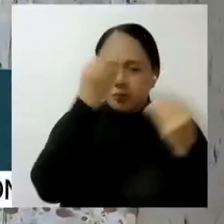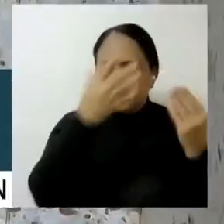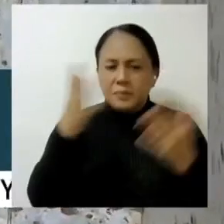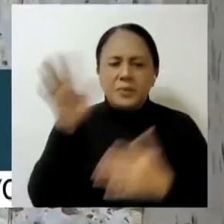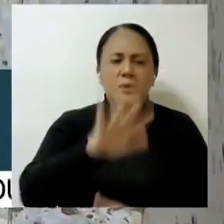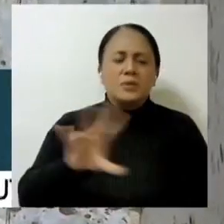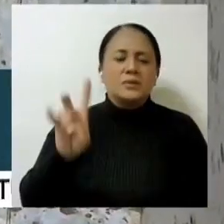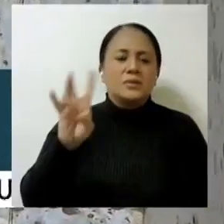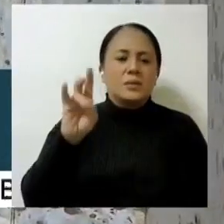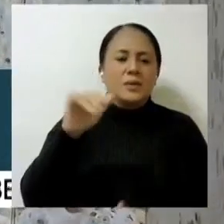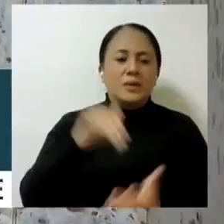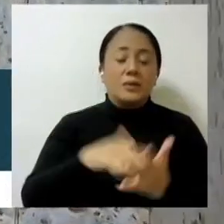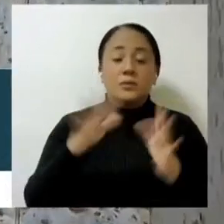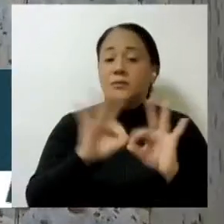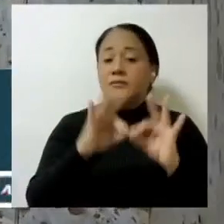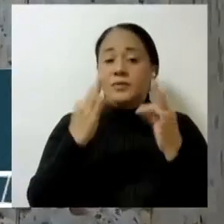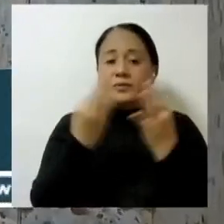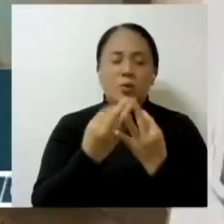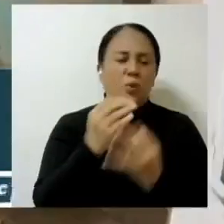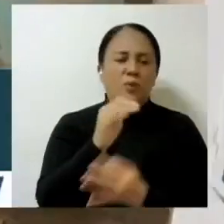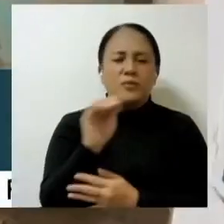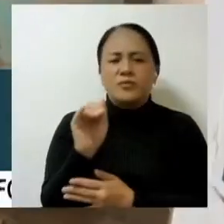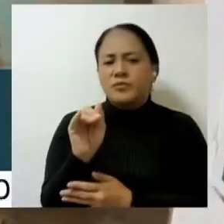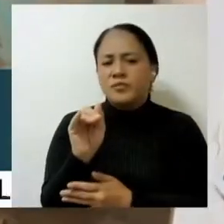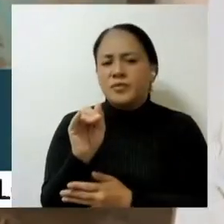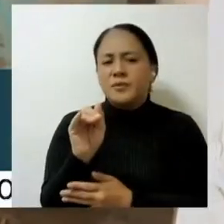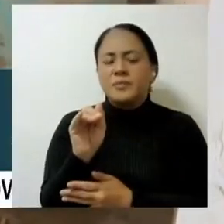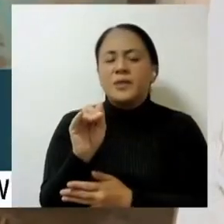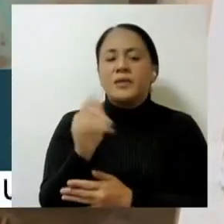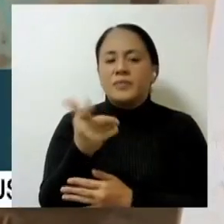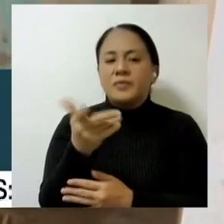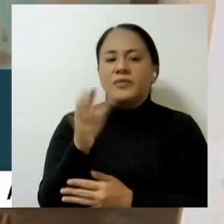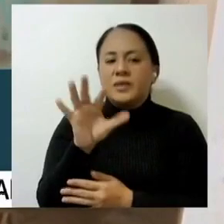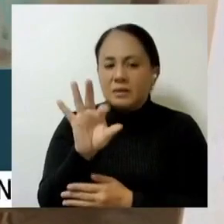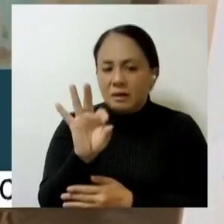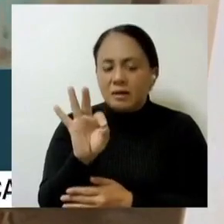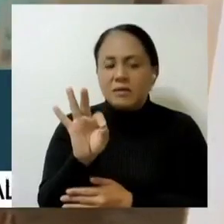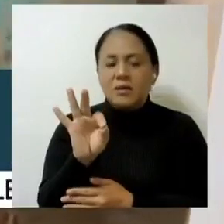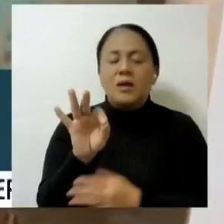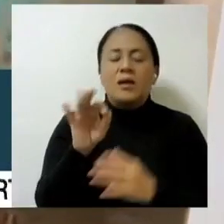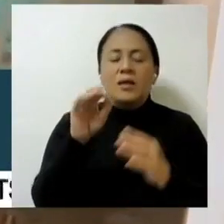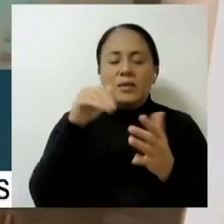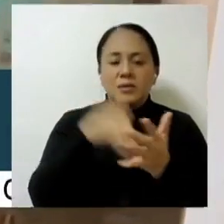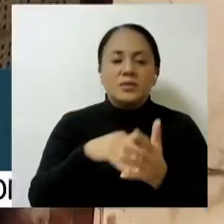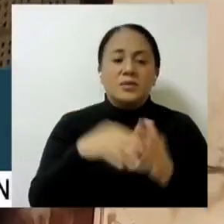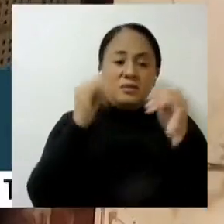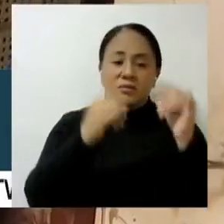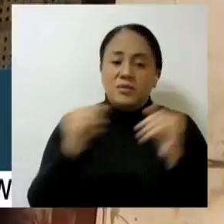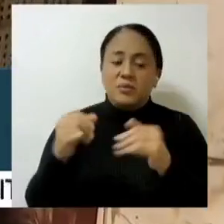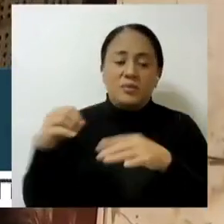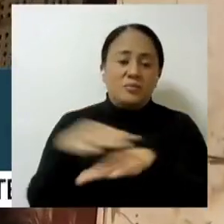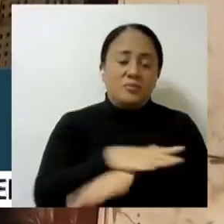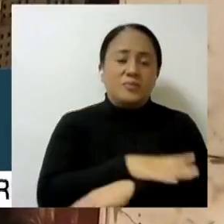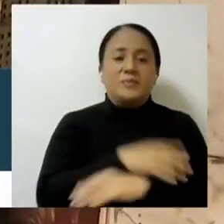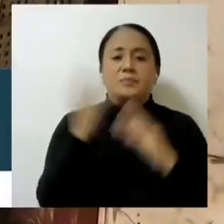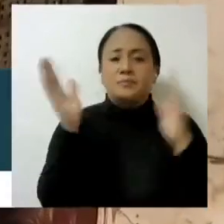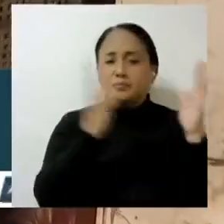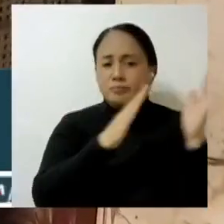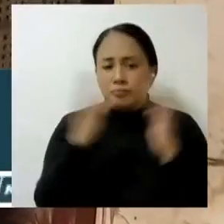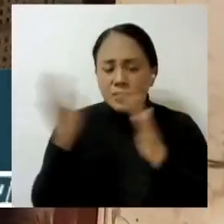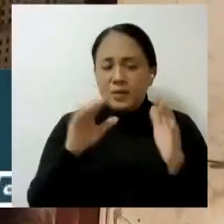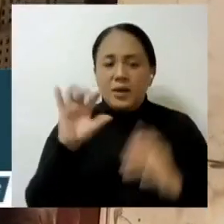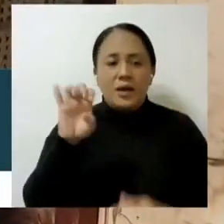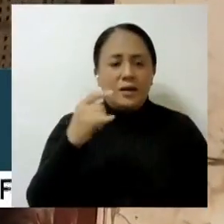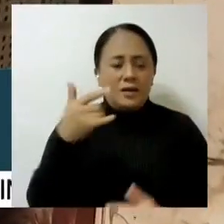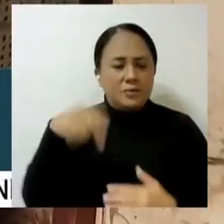or 15,000 or 59,000 individuals rather, are affected by Super Typhoon Egay here in the province. In its assessment